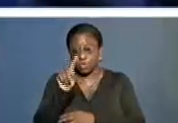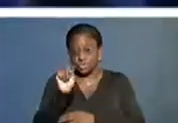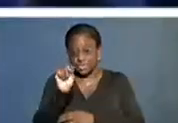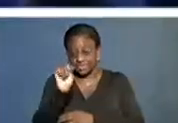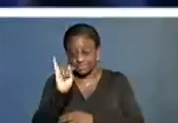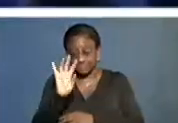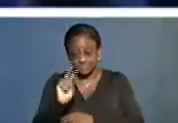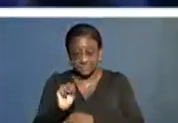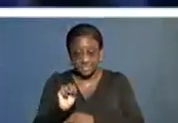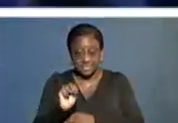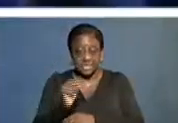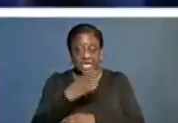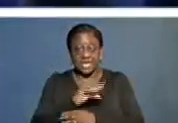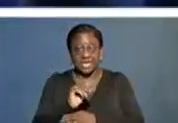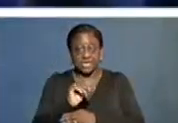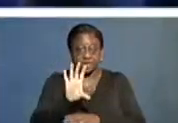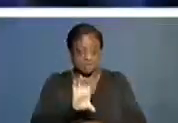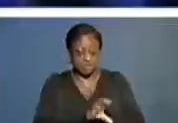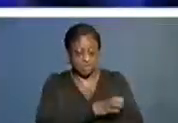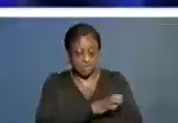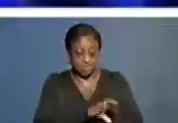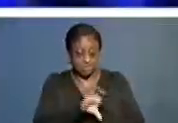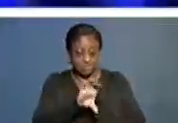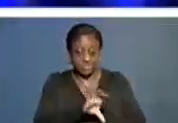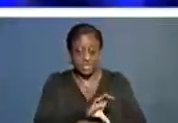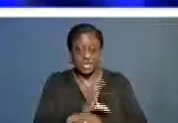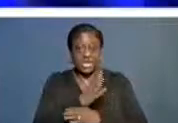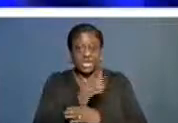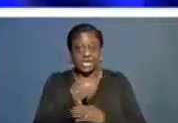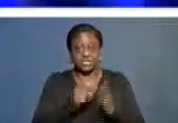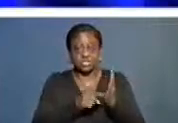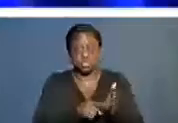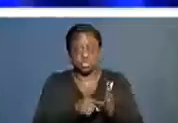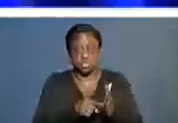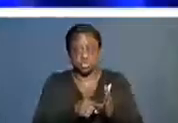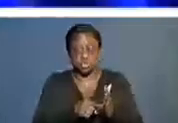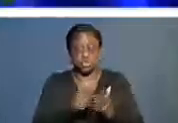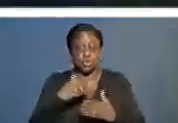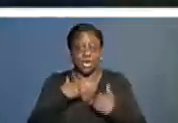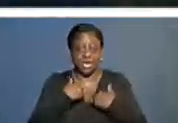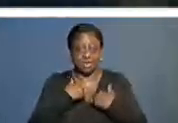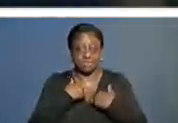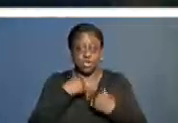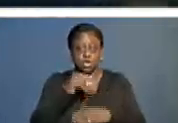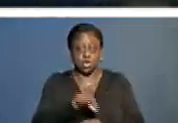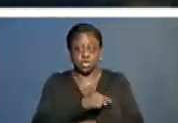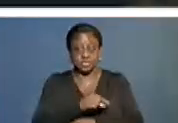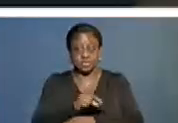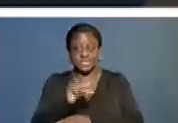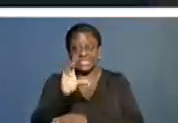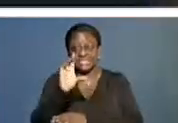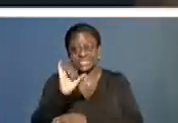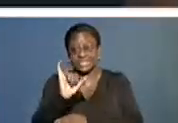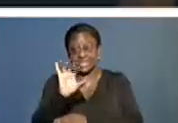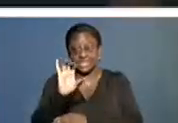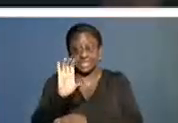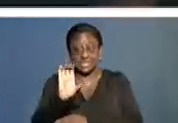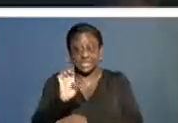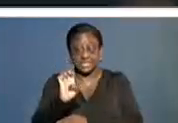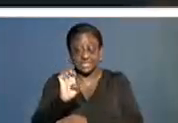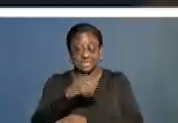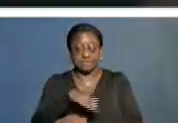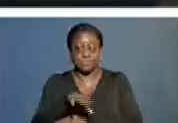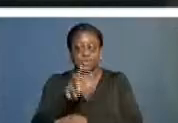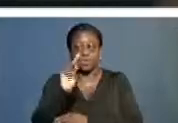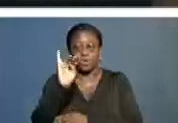the Dorian Memorial Mass Choir, and the show's headliner, international gospel artist CeCe Winans. The concert's